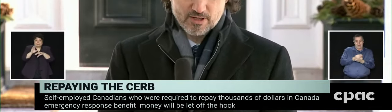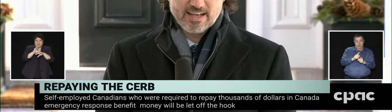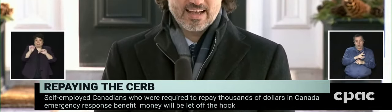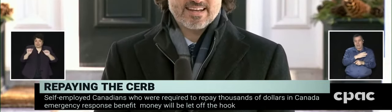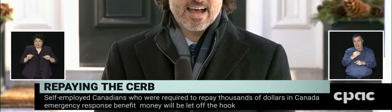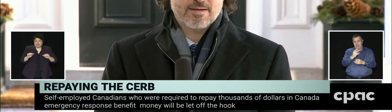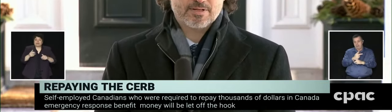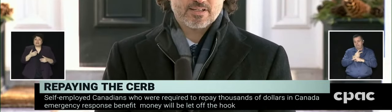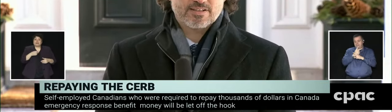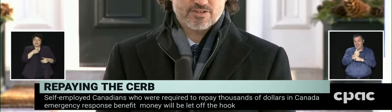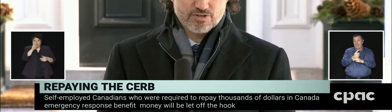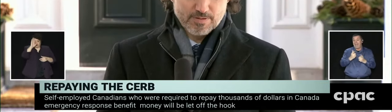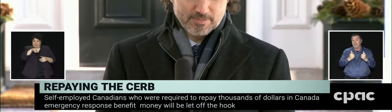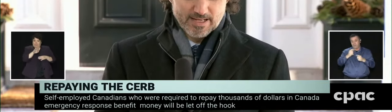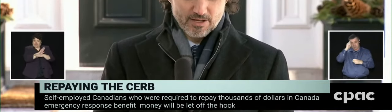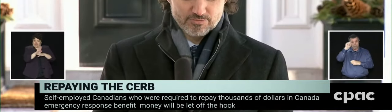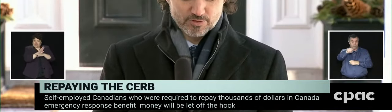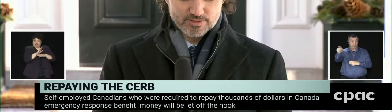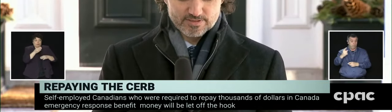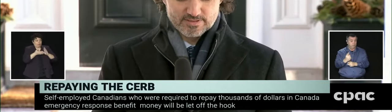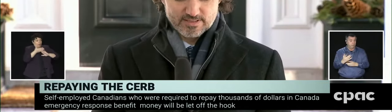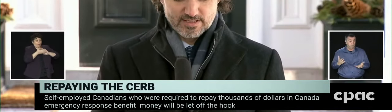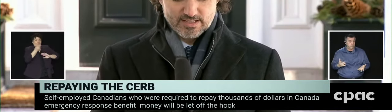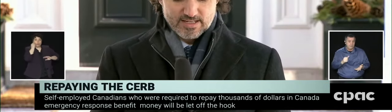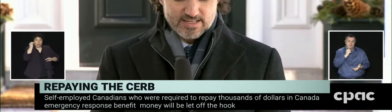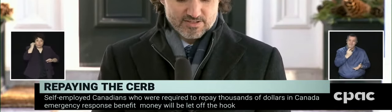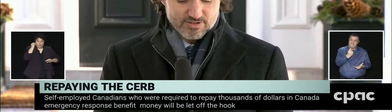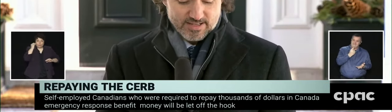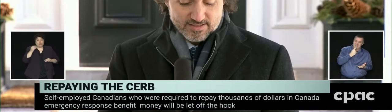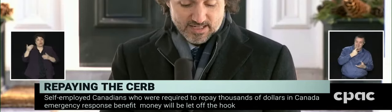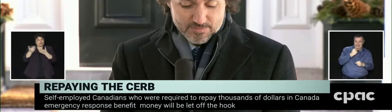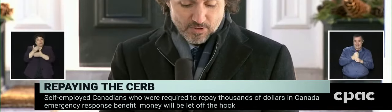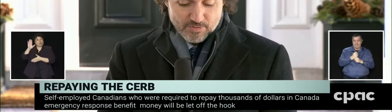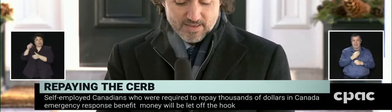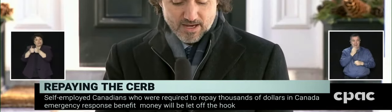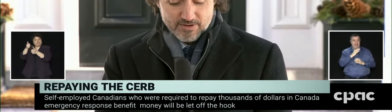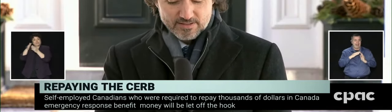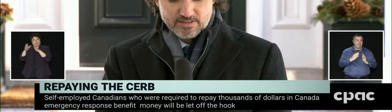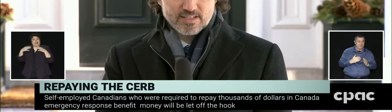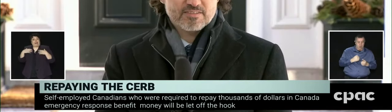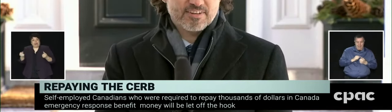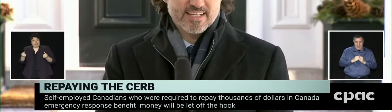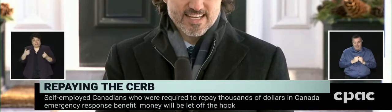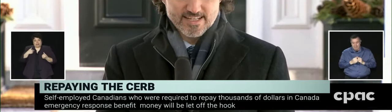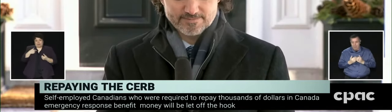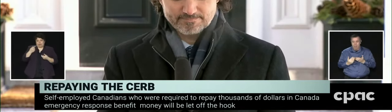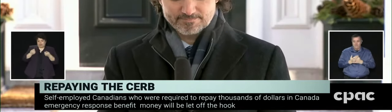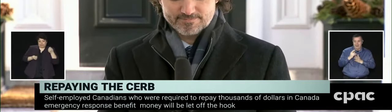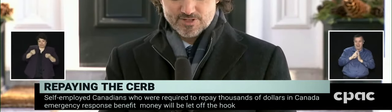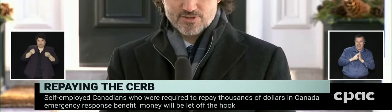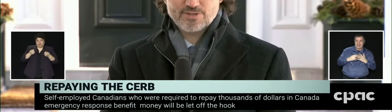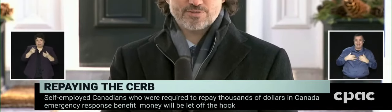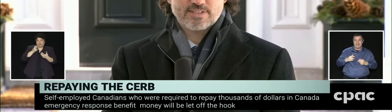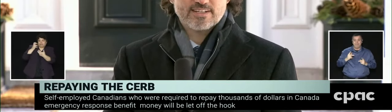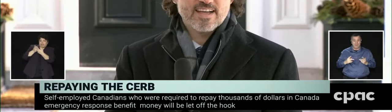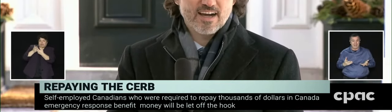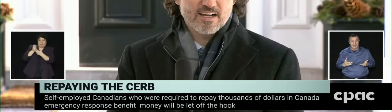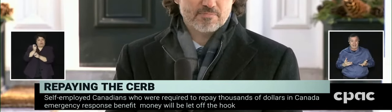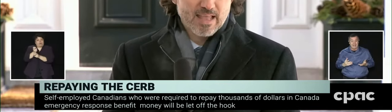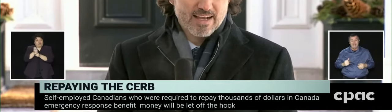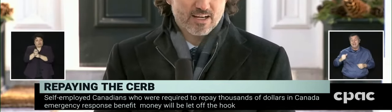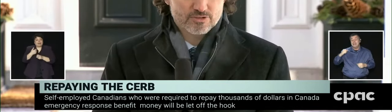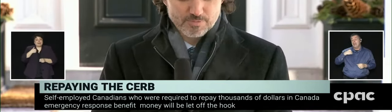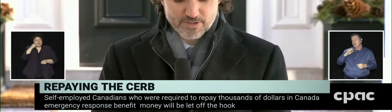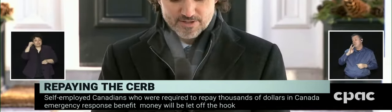home or adapt to new public health rules. Yesterday, I spoke with Karen and Fahie. They're two